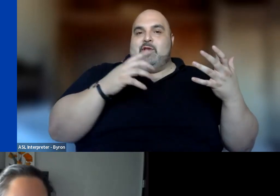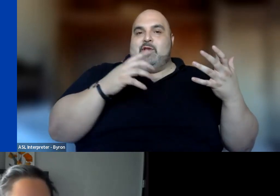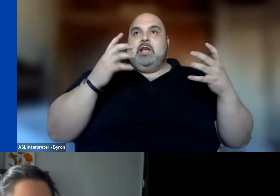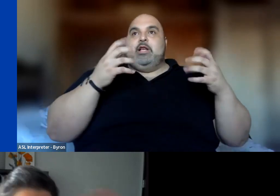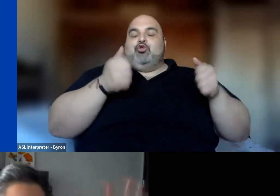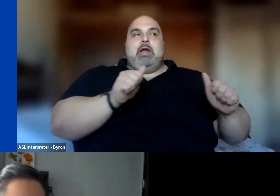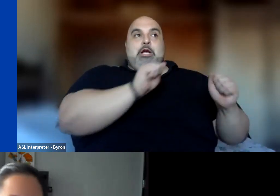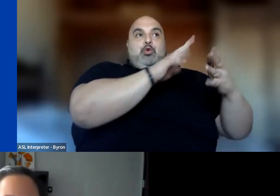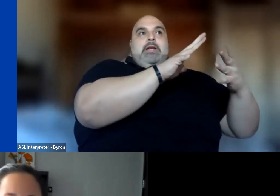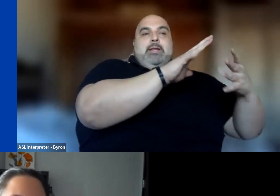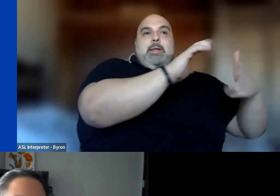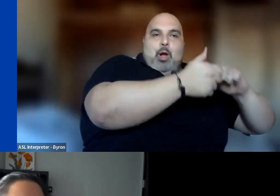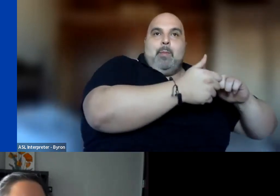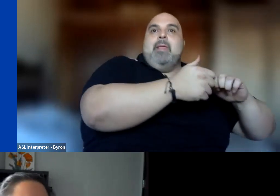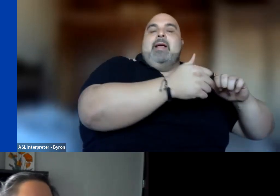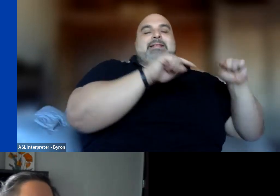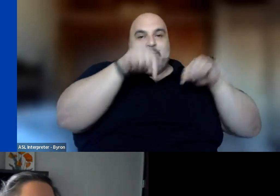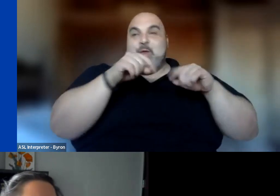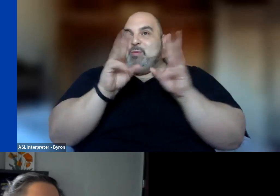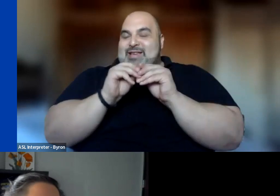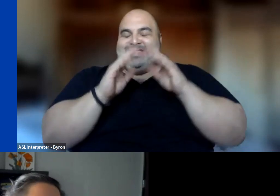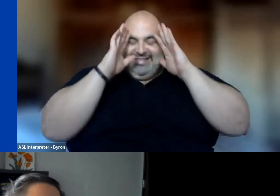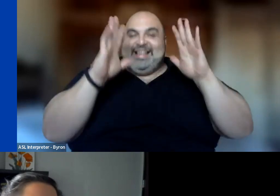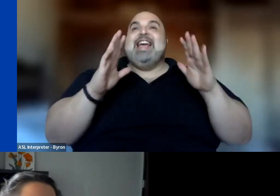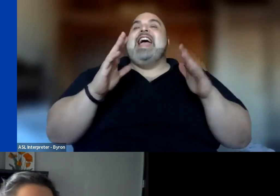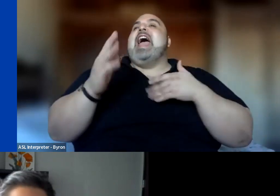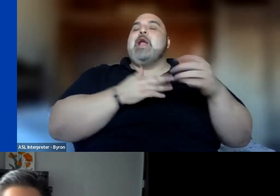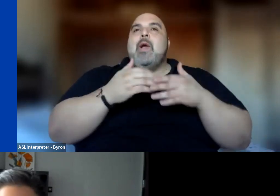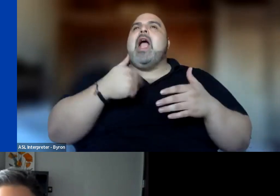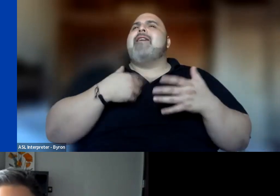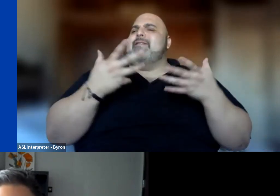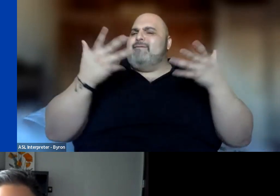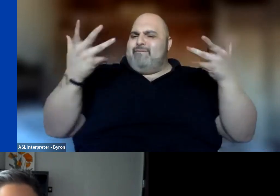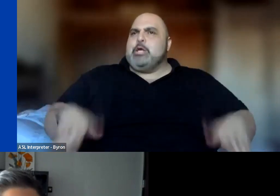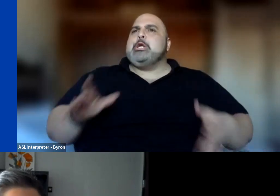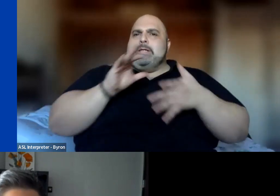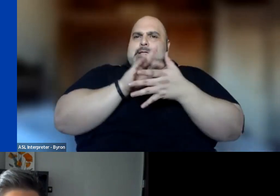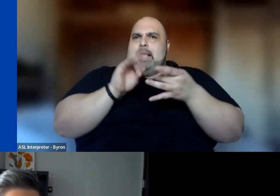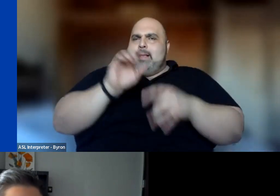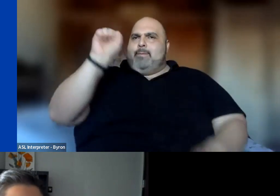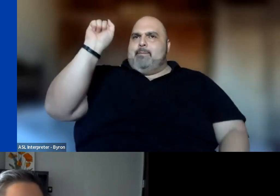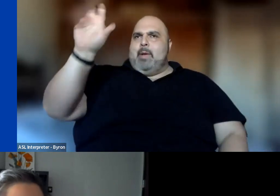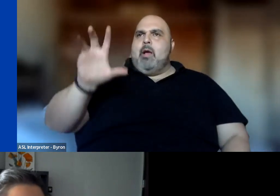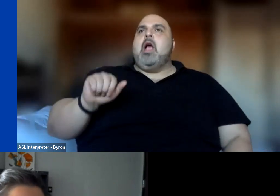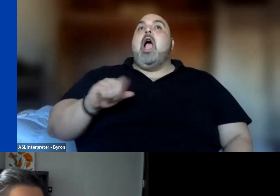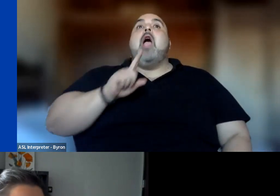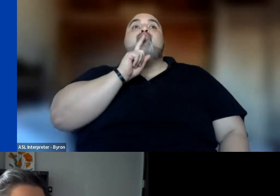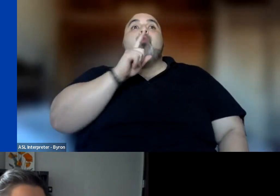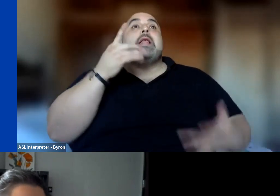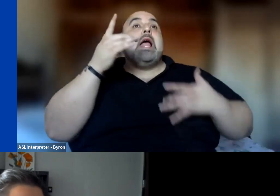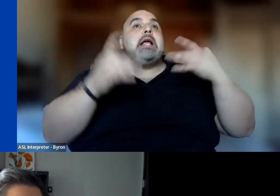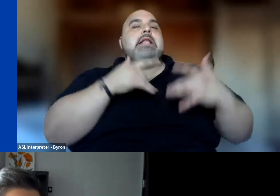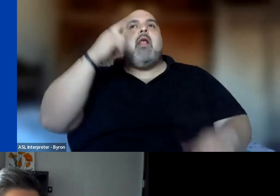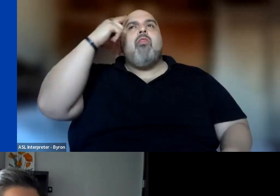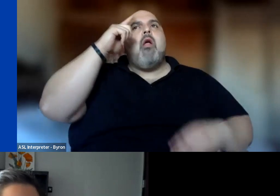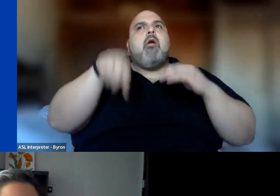being here, but trying to stay present. So I've said this before in some of our subgroups, but I'm really excited to think about